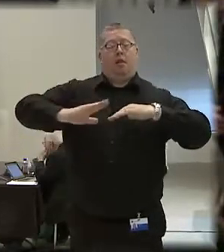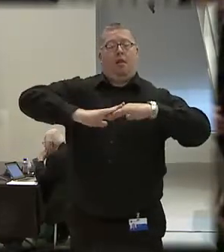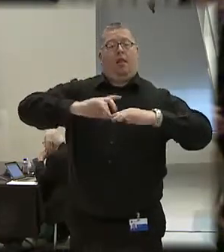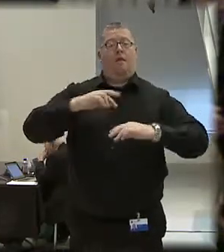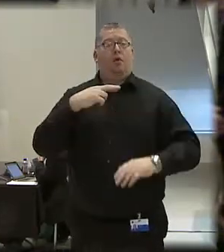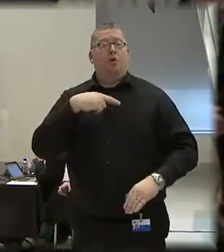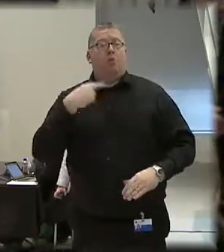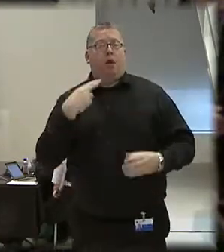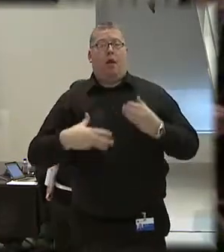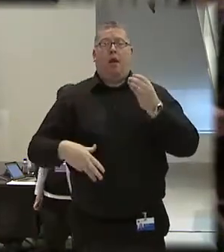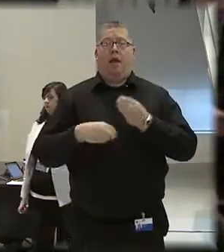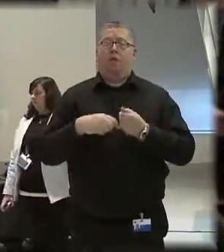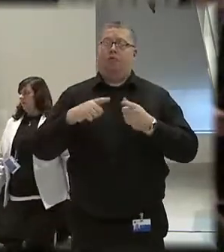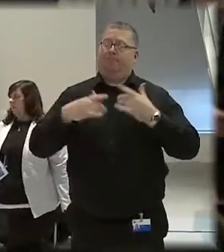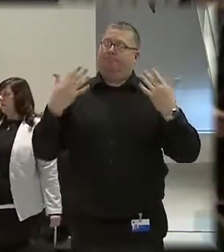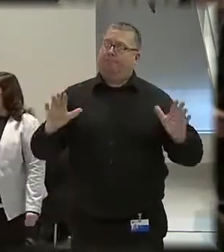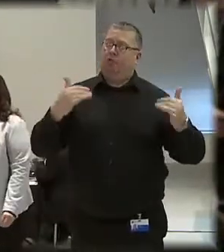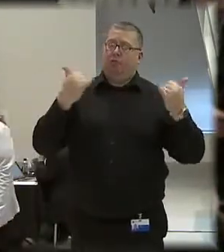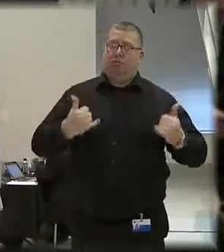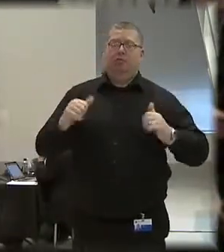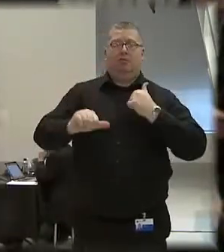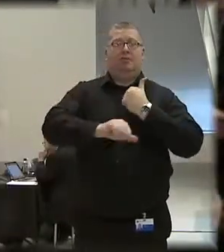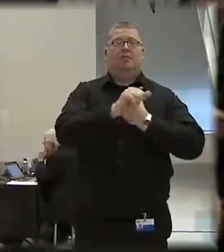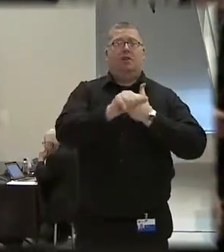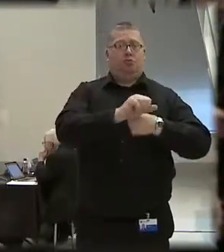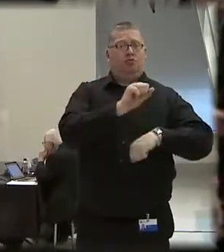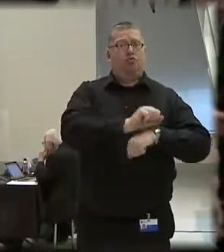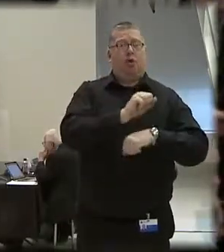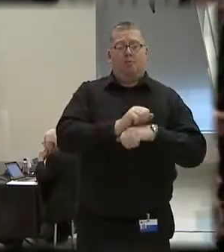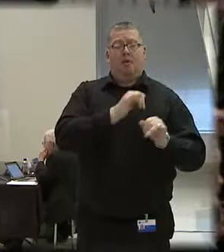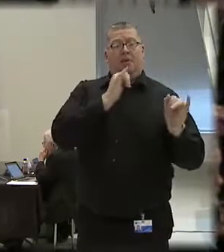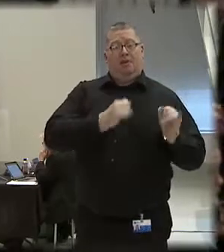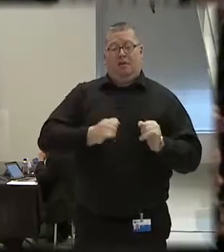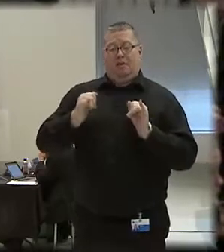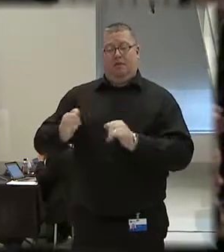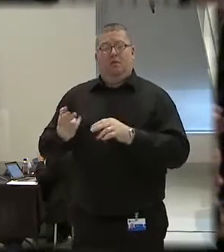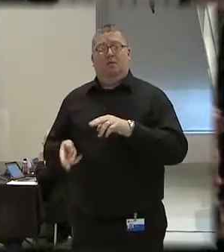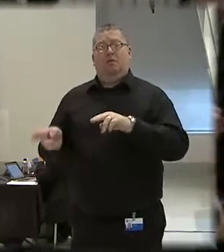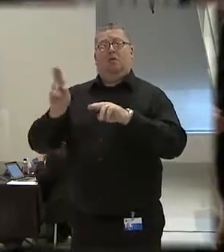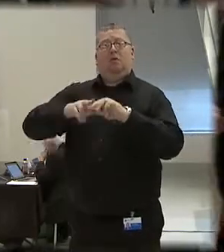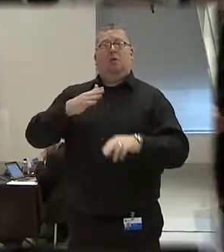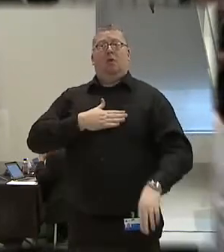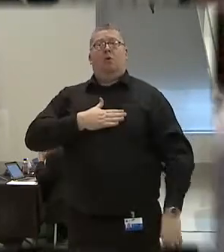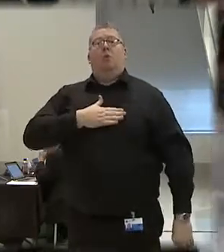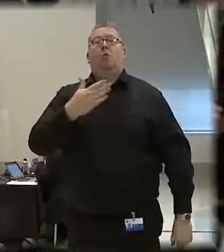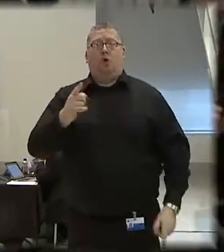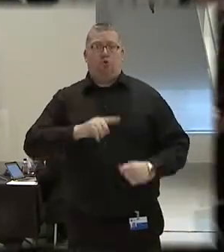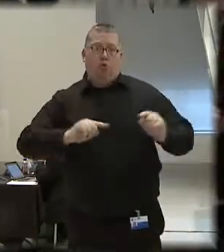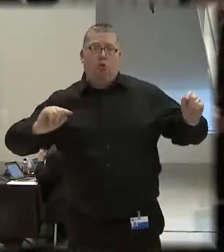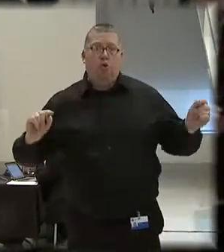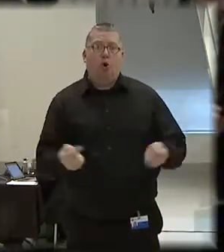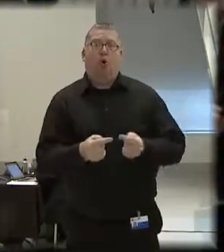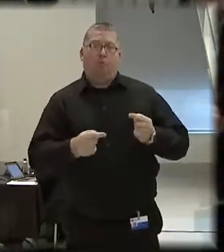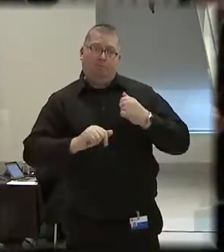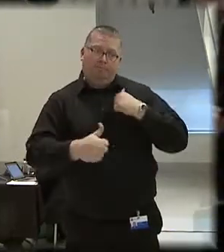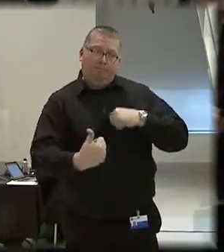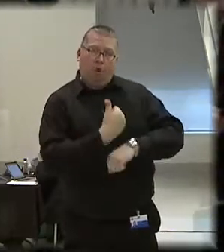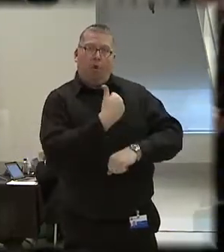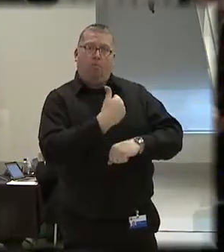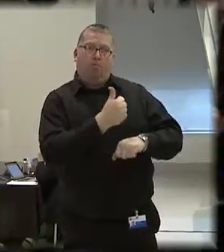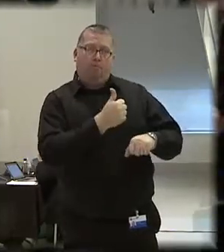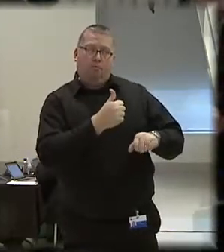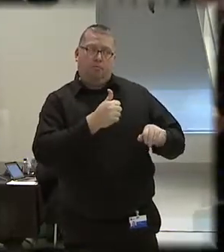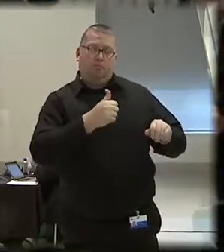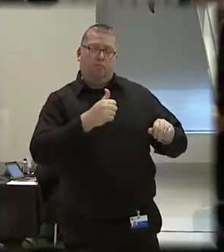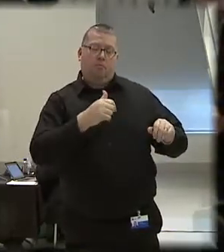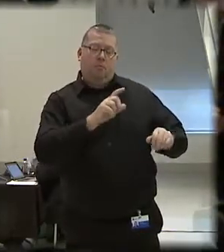to an already dangerous job. Individuals are increasingly willing to harm law enforcement officers. Social media and